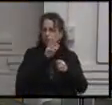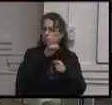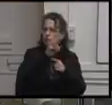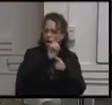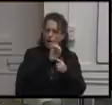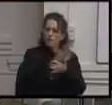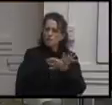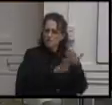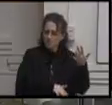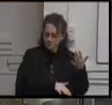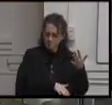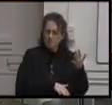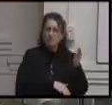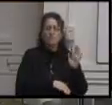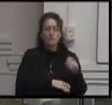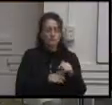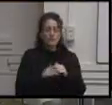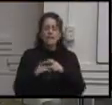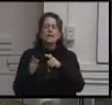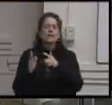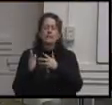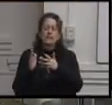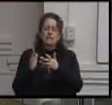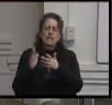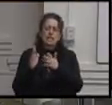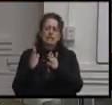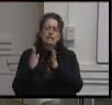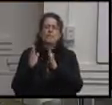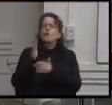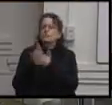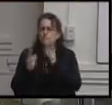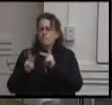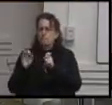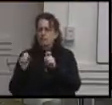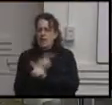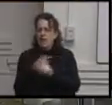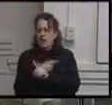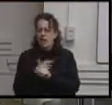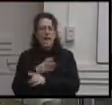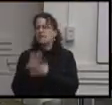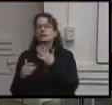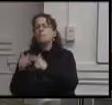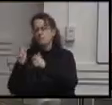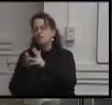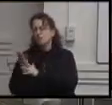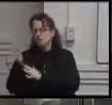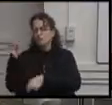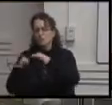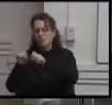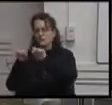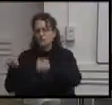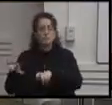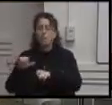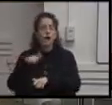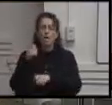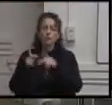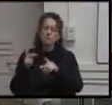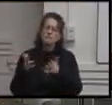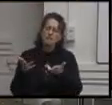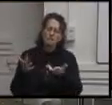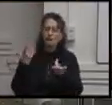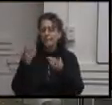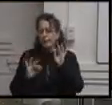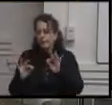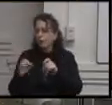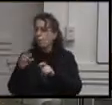an alternative for some people. It is a better way of doing business. So that's kind of why we exist, or